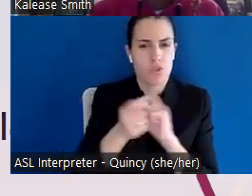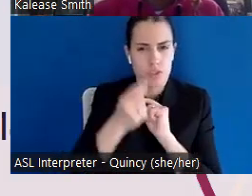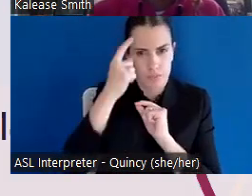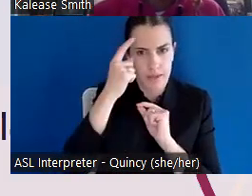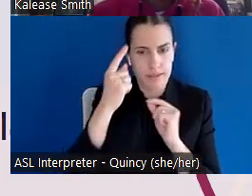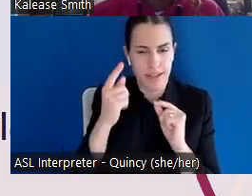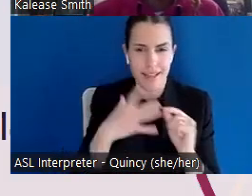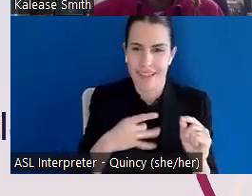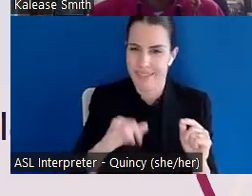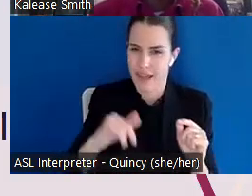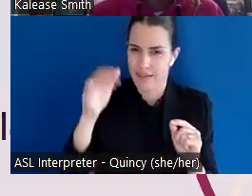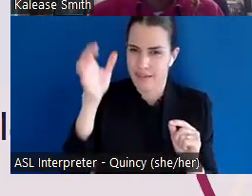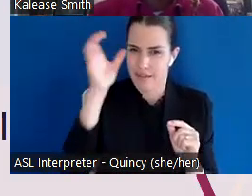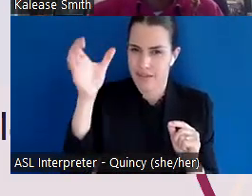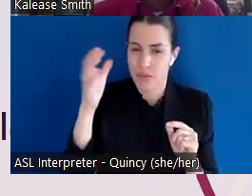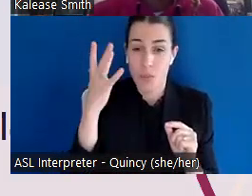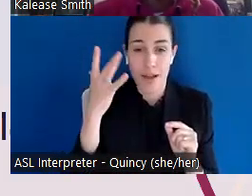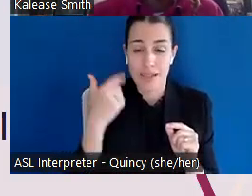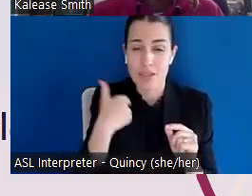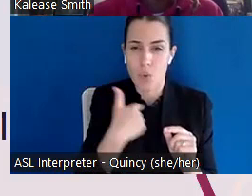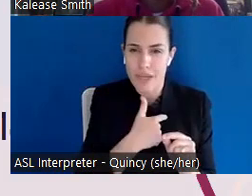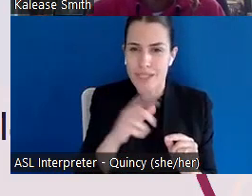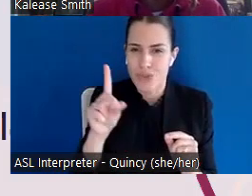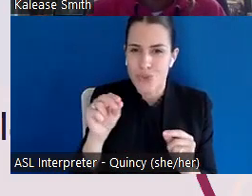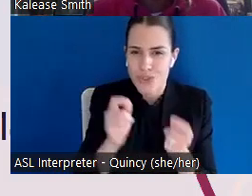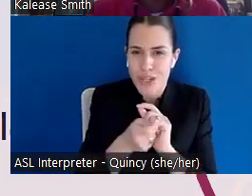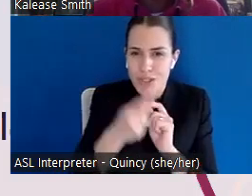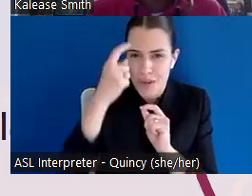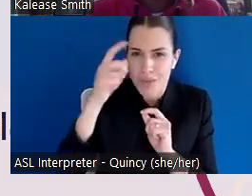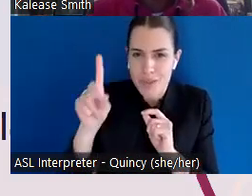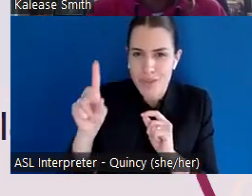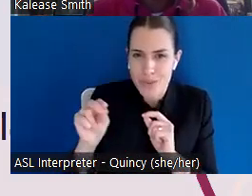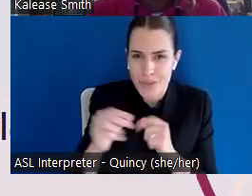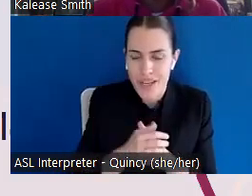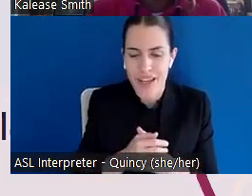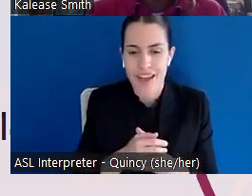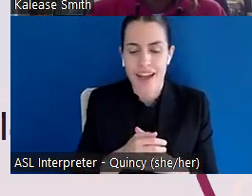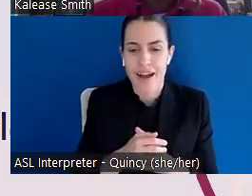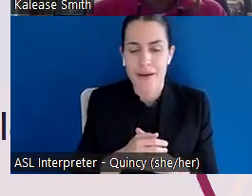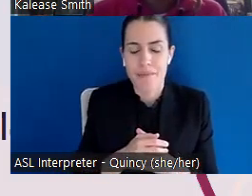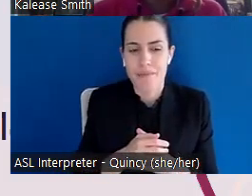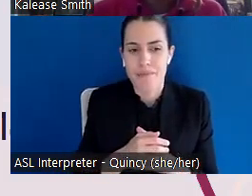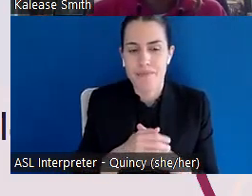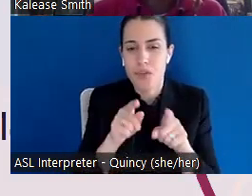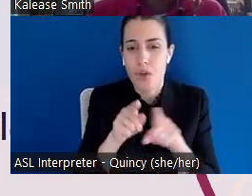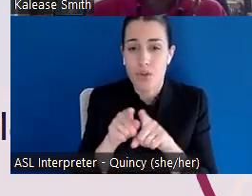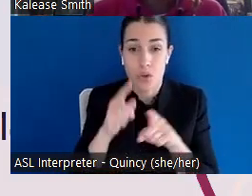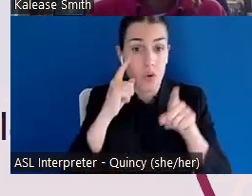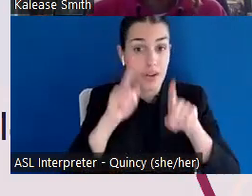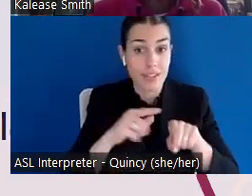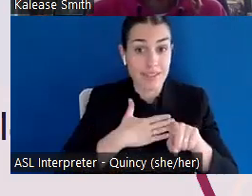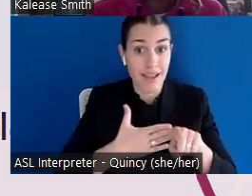Because like I said, we do change our mind. I think also consent is